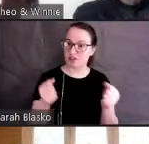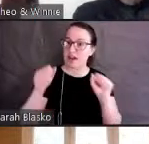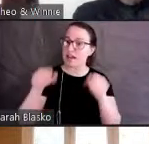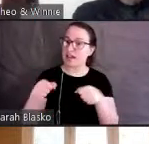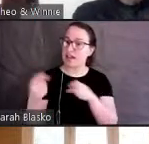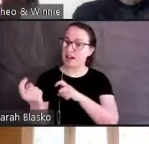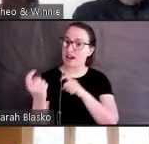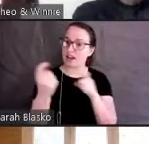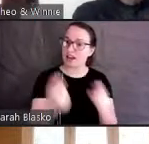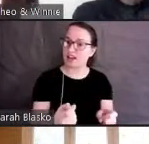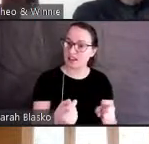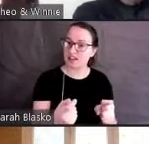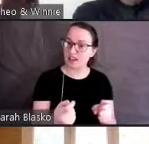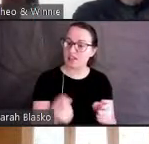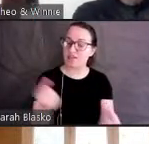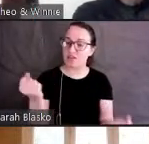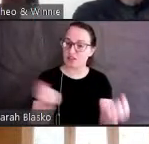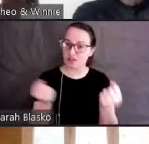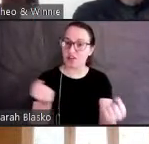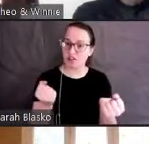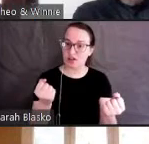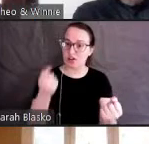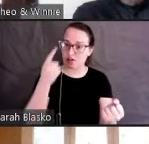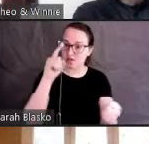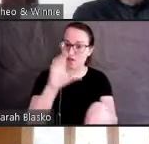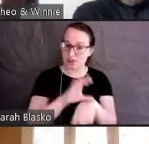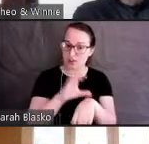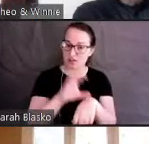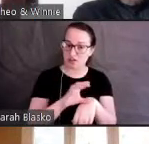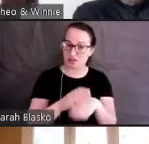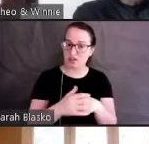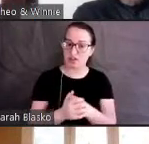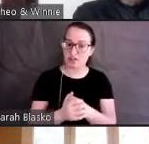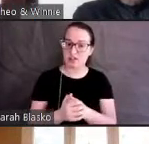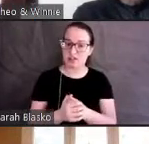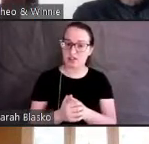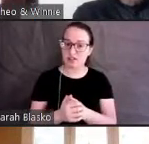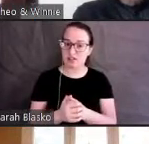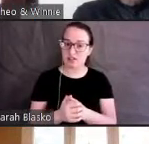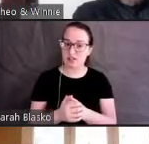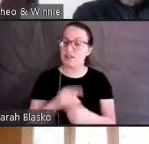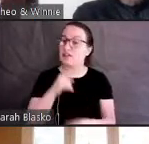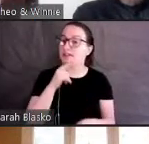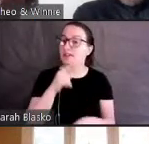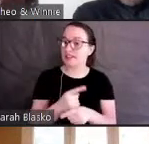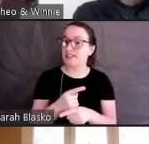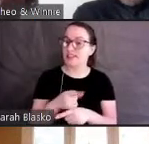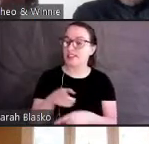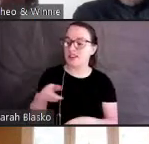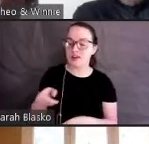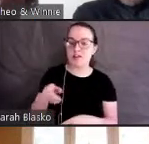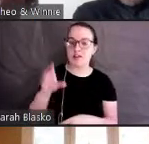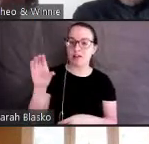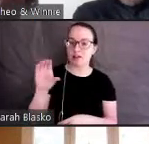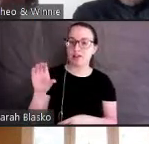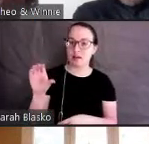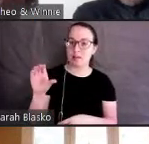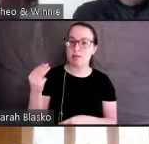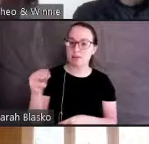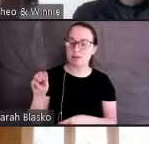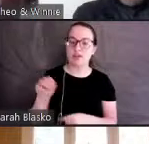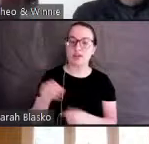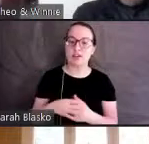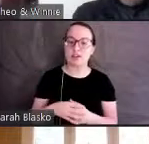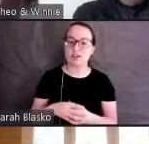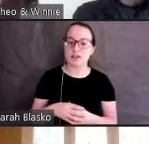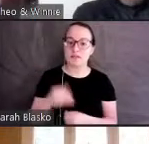can just find someone to give it to? Well, it just happened to be a sister in Columbia who had been joining. If you've been on our Tuesday morning quiet